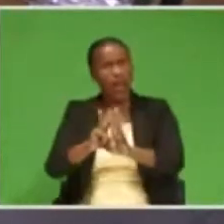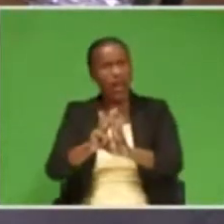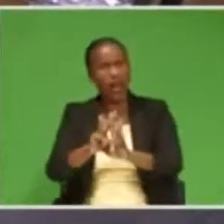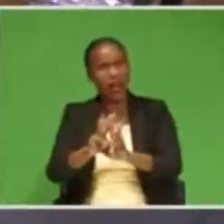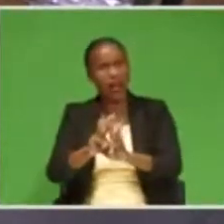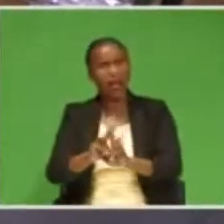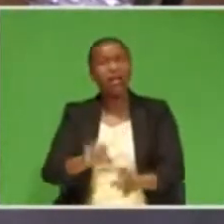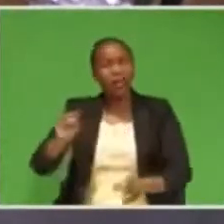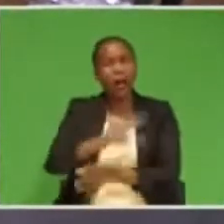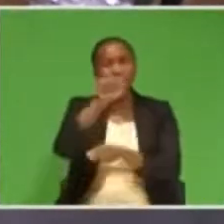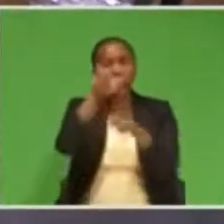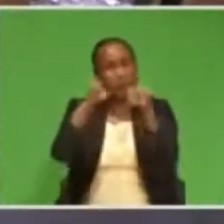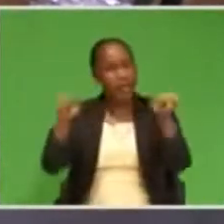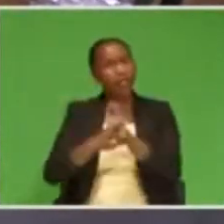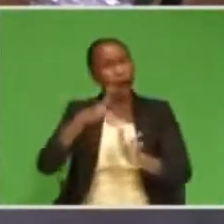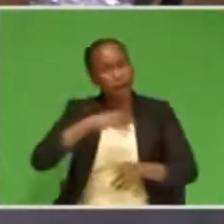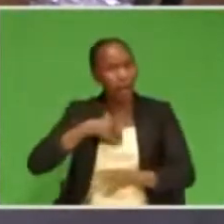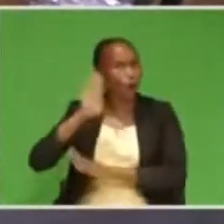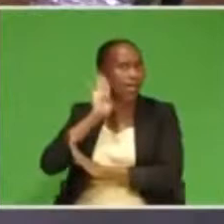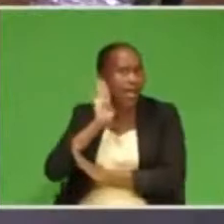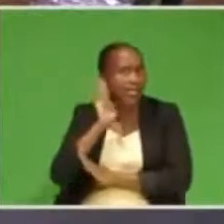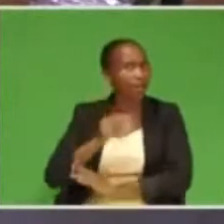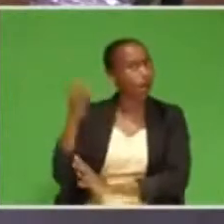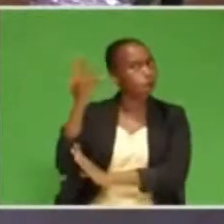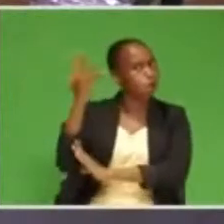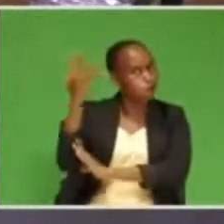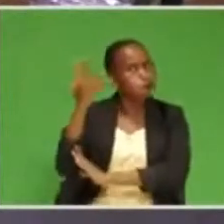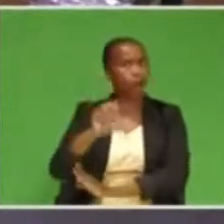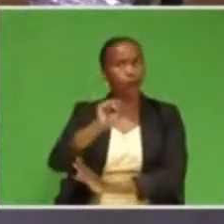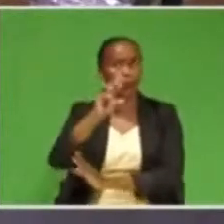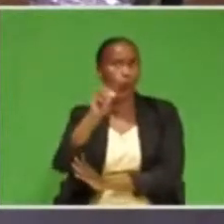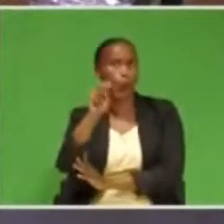Africans would like to listen to the State of the Nation address.